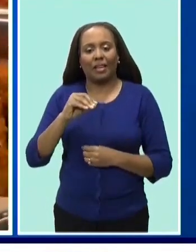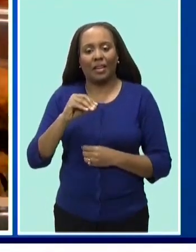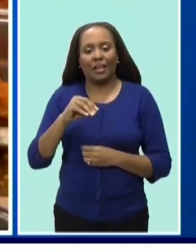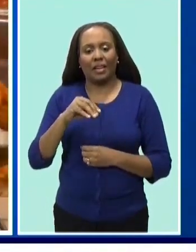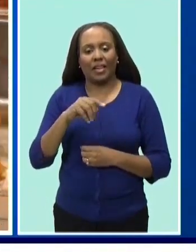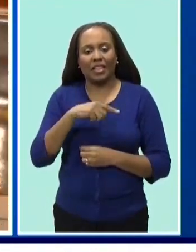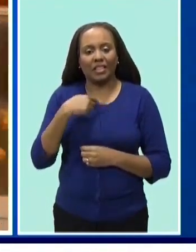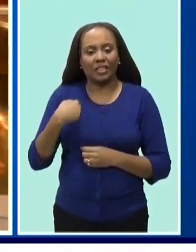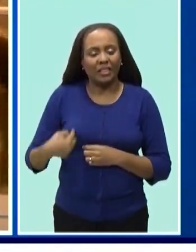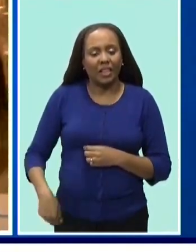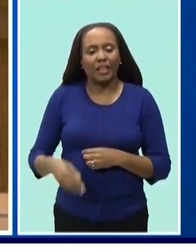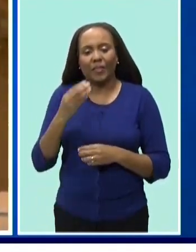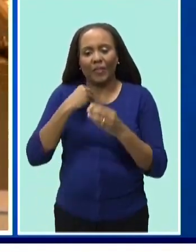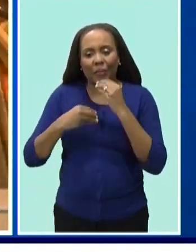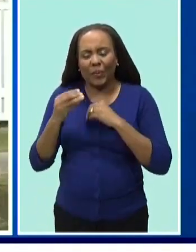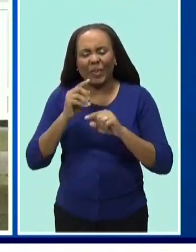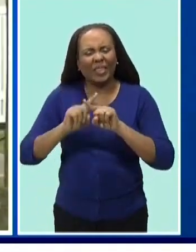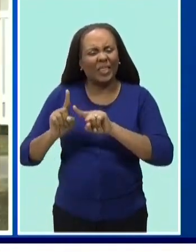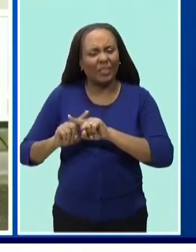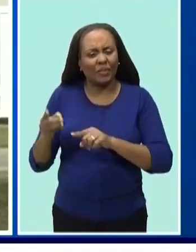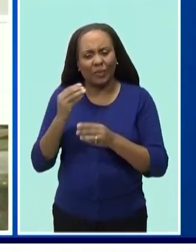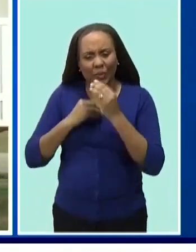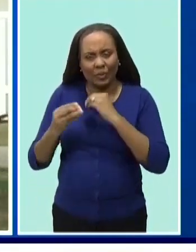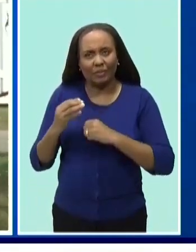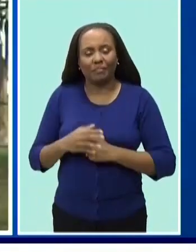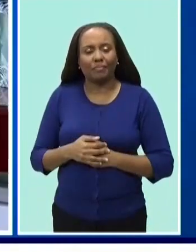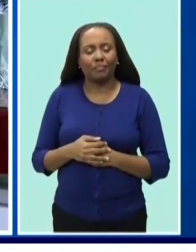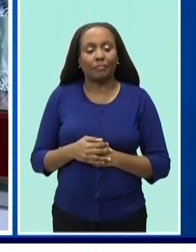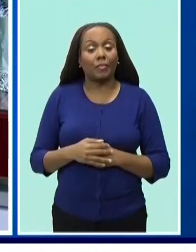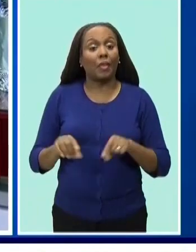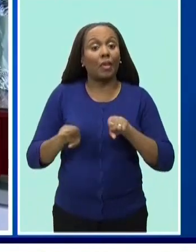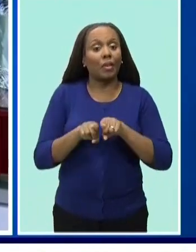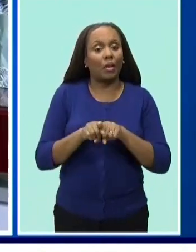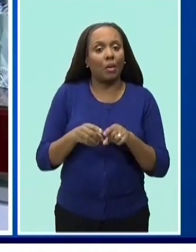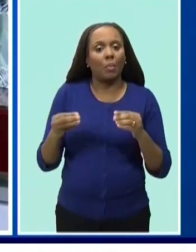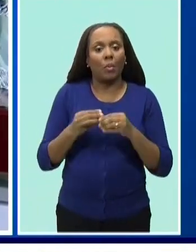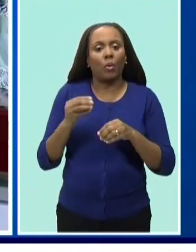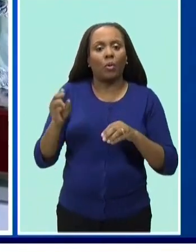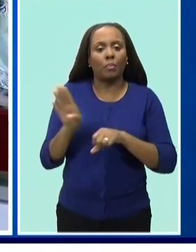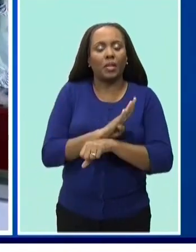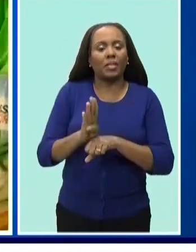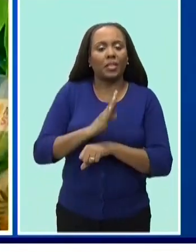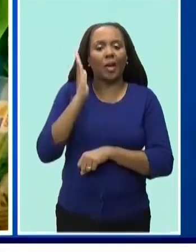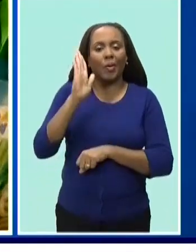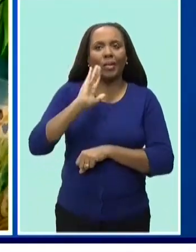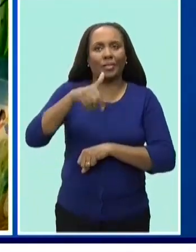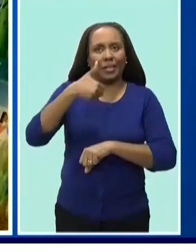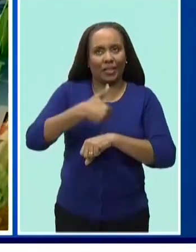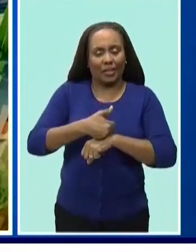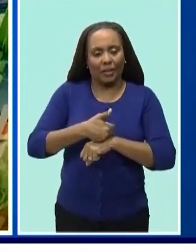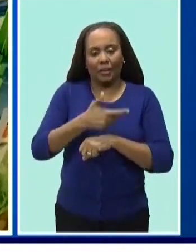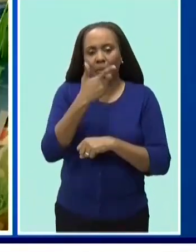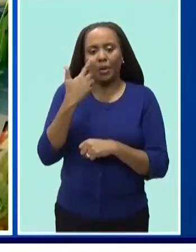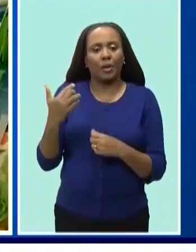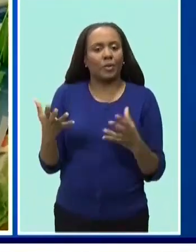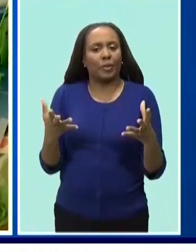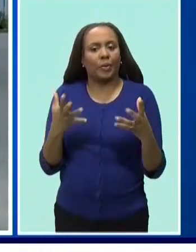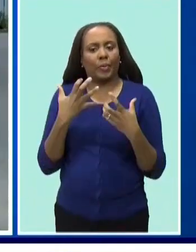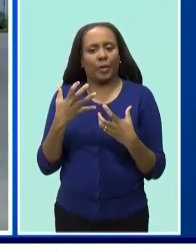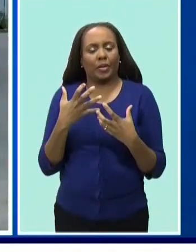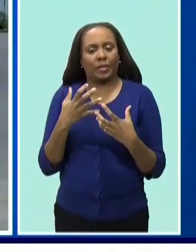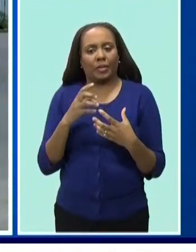different varieties. And with the influx of foot traffic, even more businesses are set to spring up as they seek to cash in on the